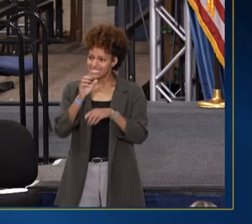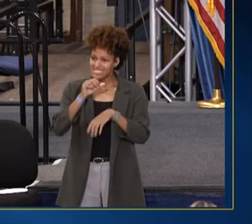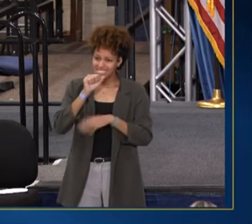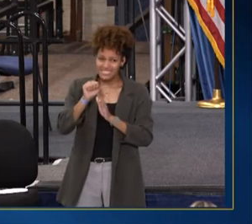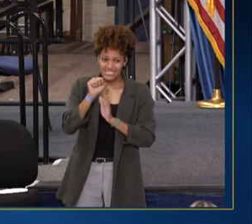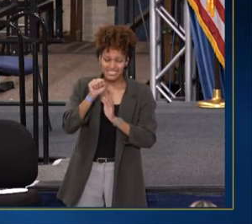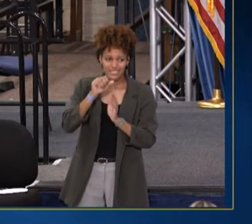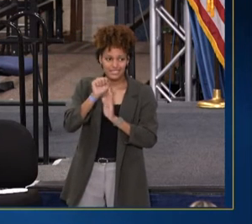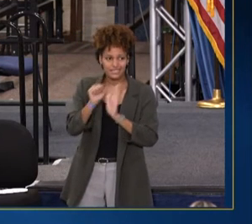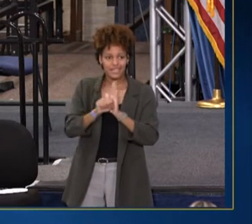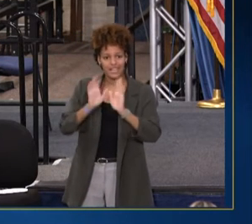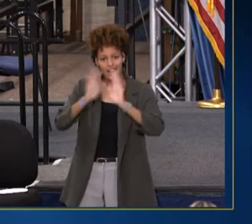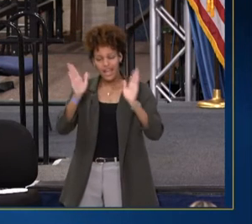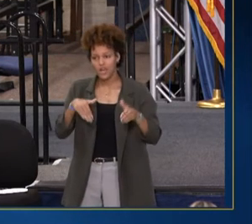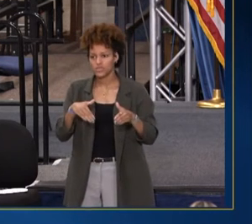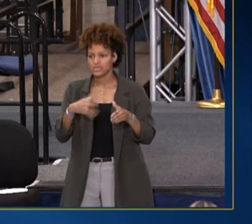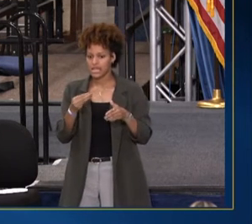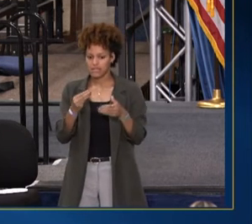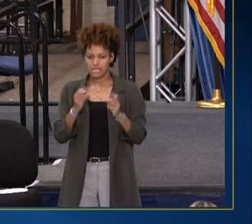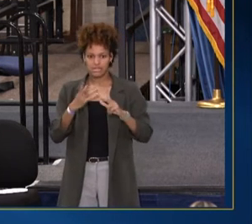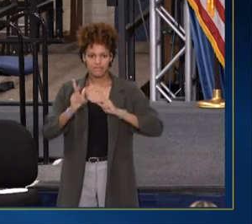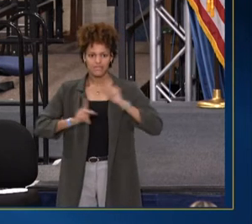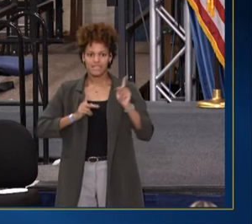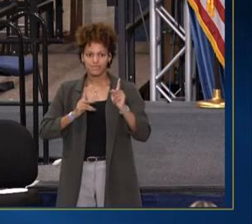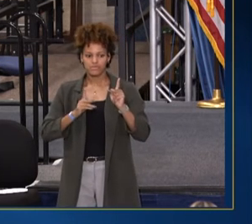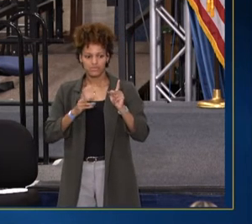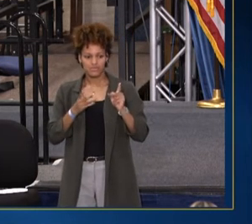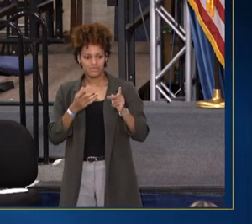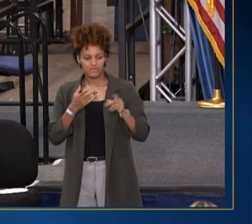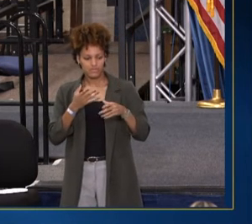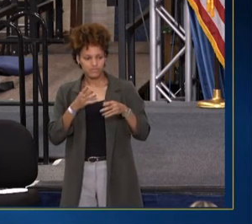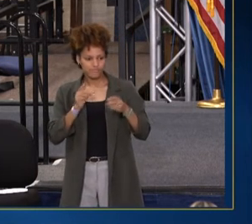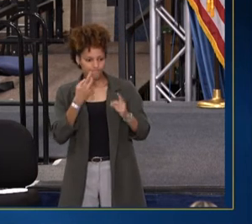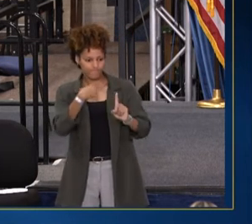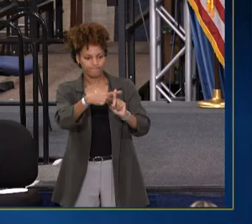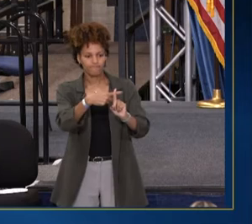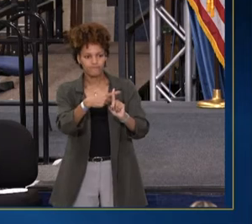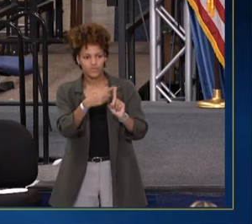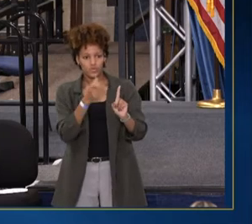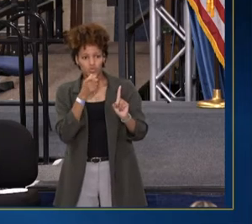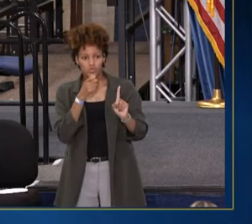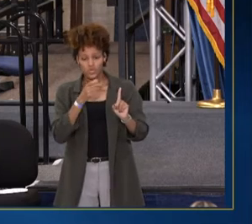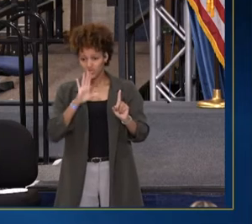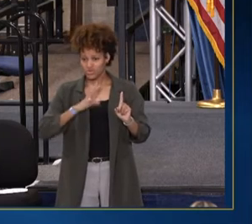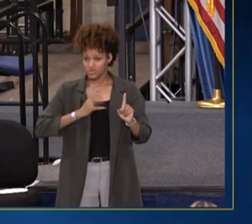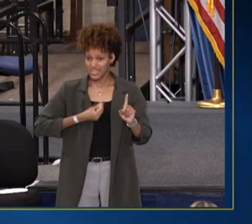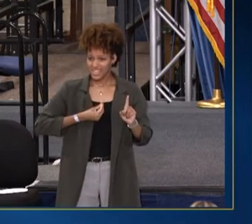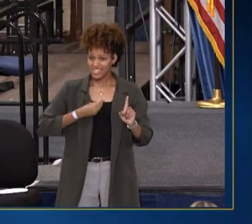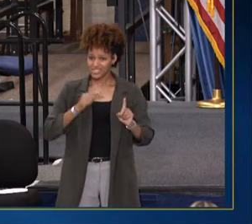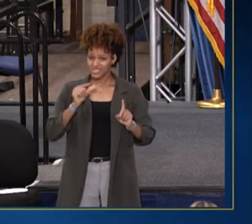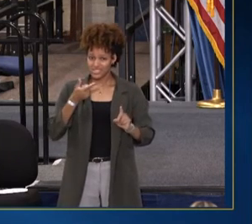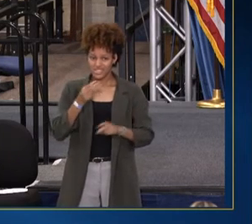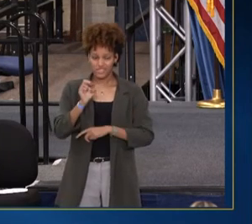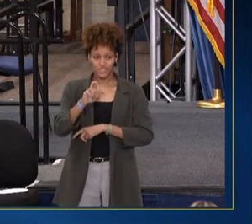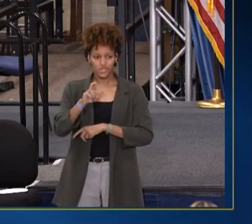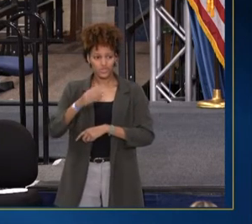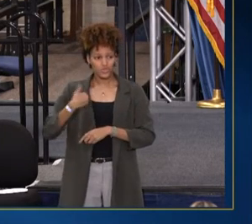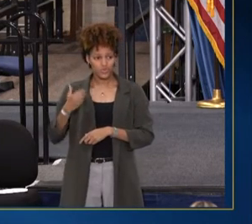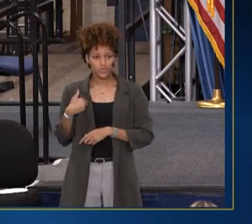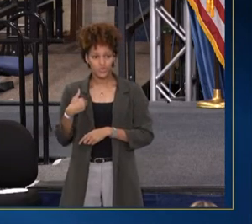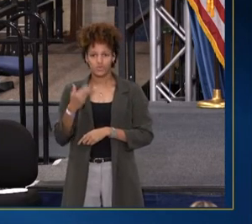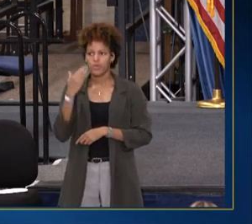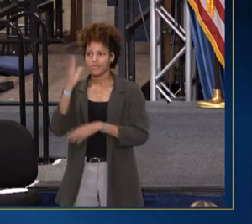portion of these bills target transgender youth. Now, as the president says all the